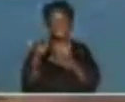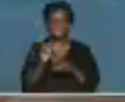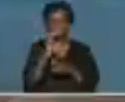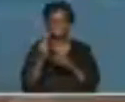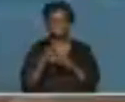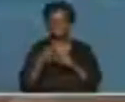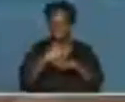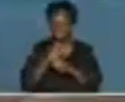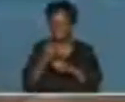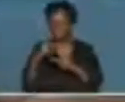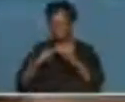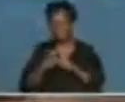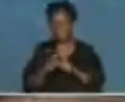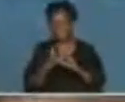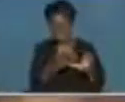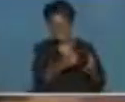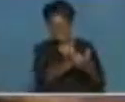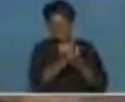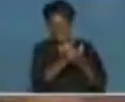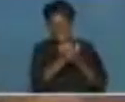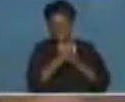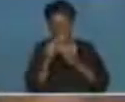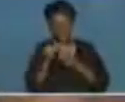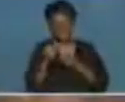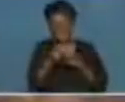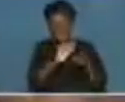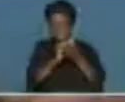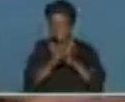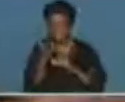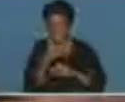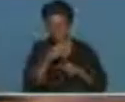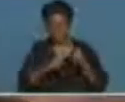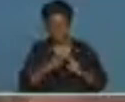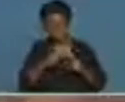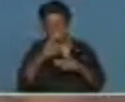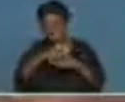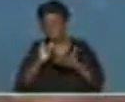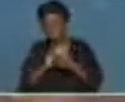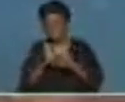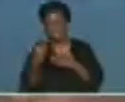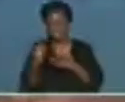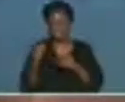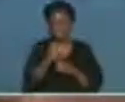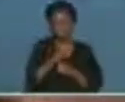to what they say, lure them into becoming their friend. And then after that, then there is exploitation.